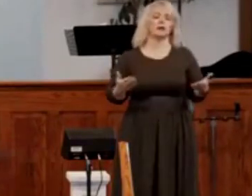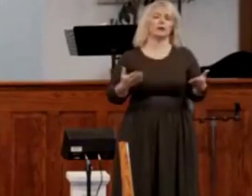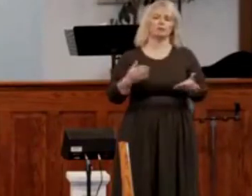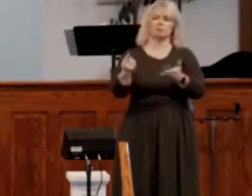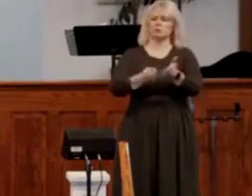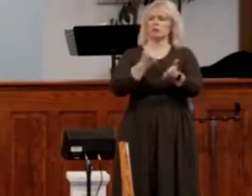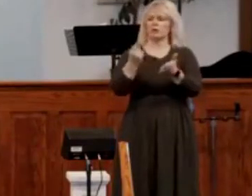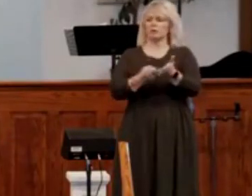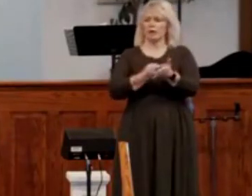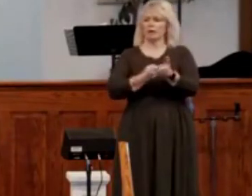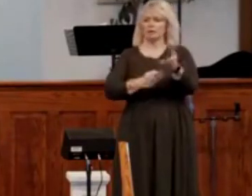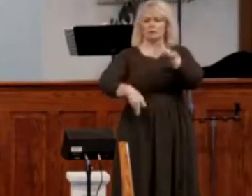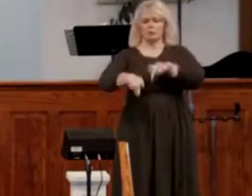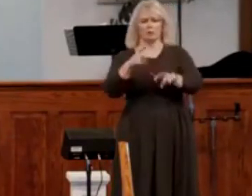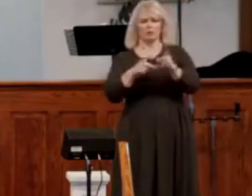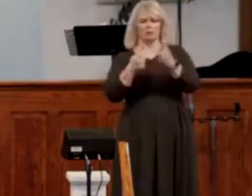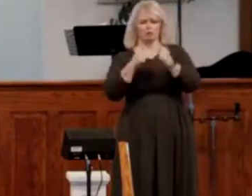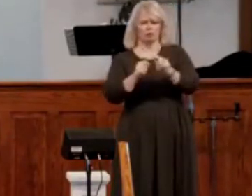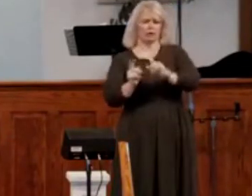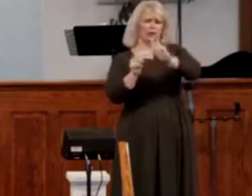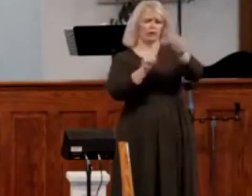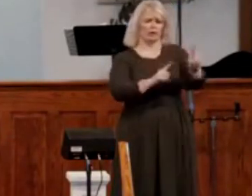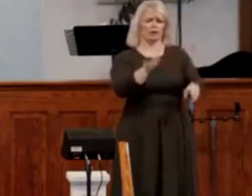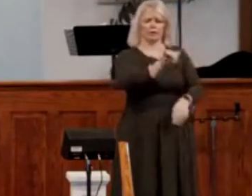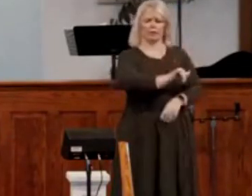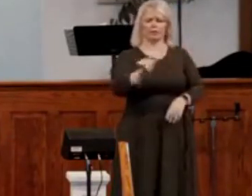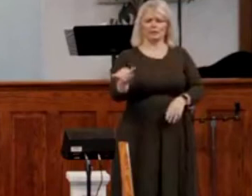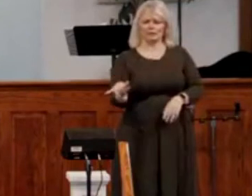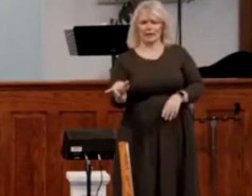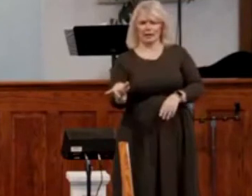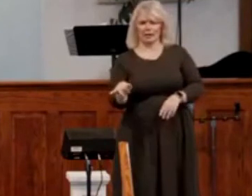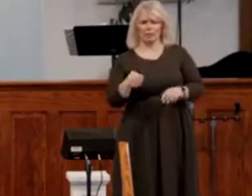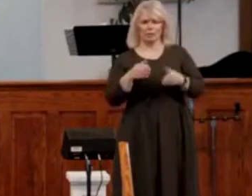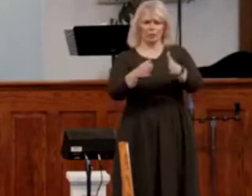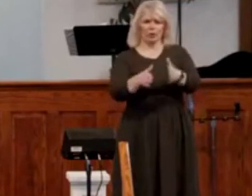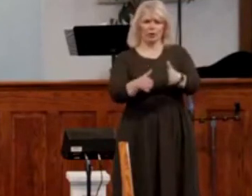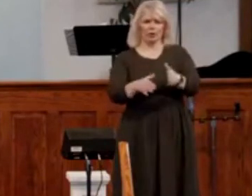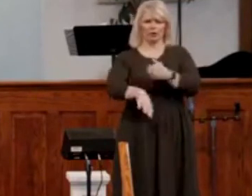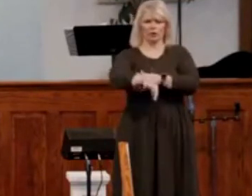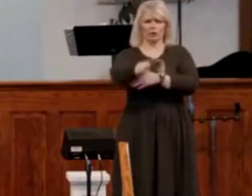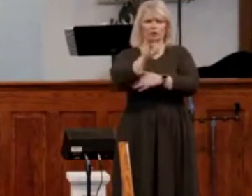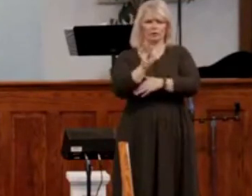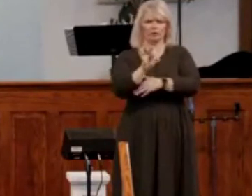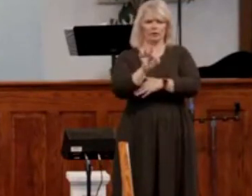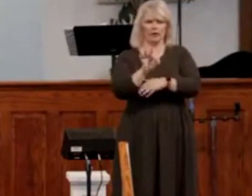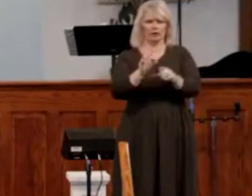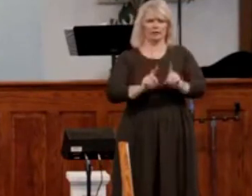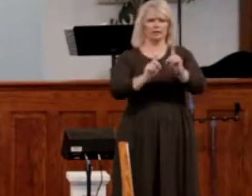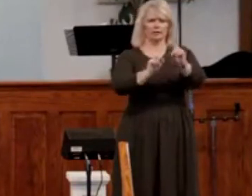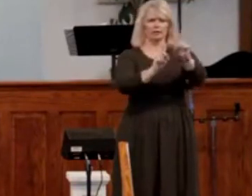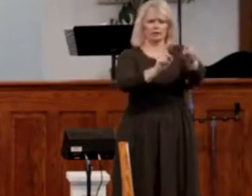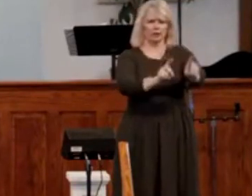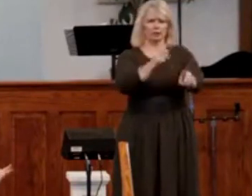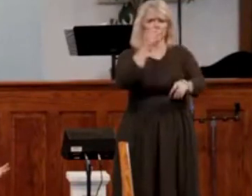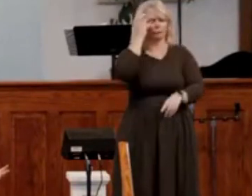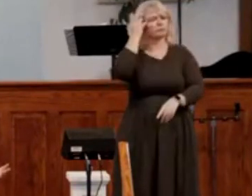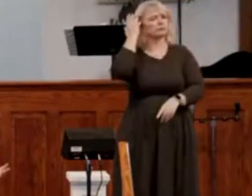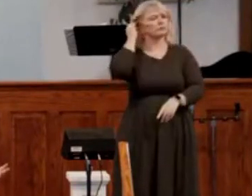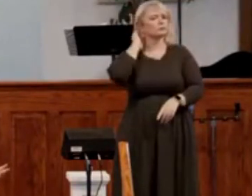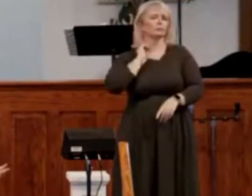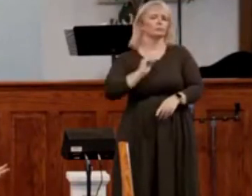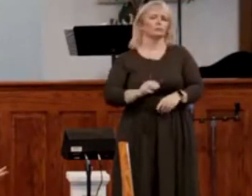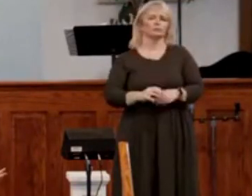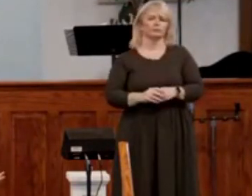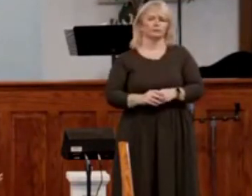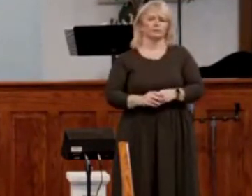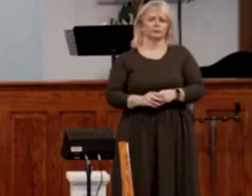getting with people who are trying to go in the same direction, and it's iron sharpening iron. You don't just have to find a disciple, you know, although that would be